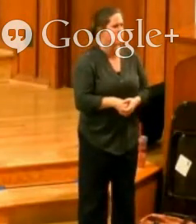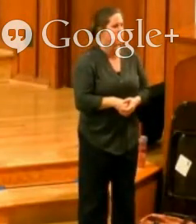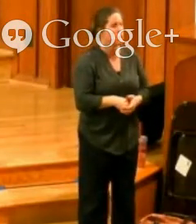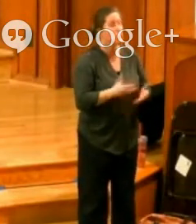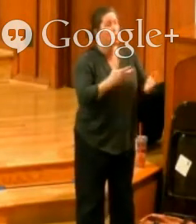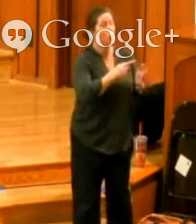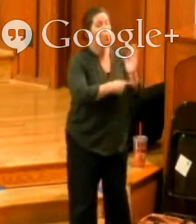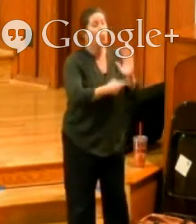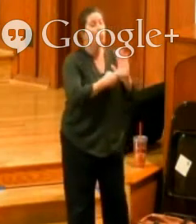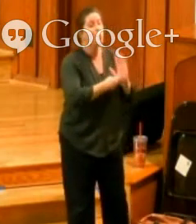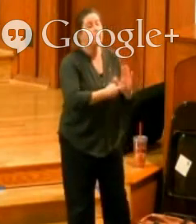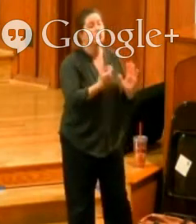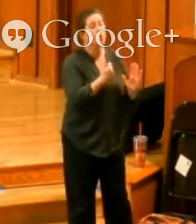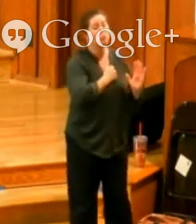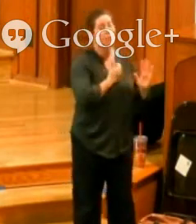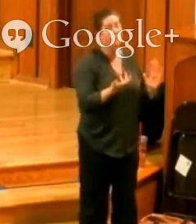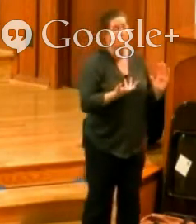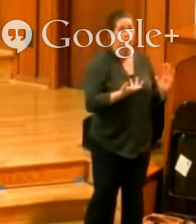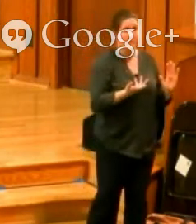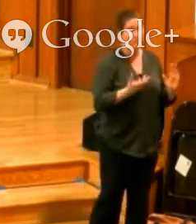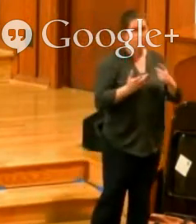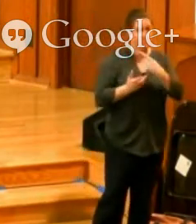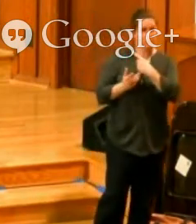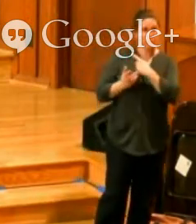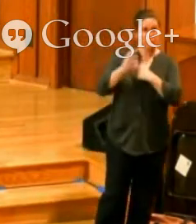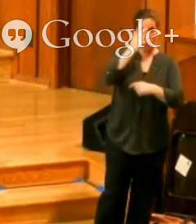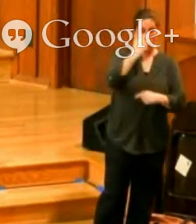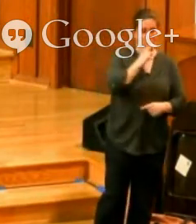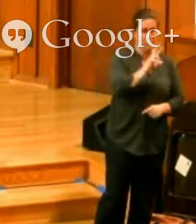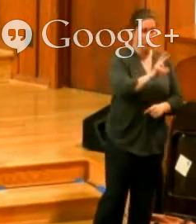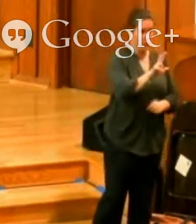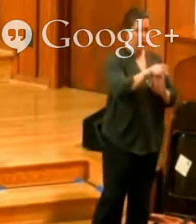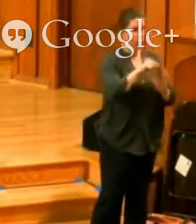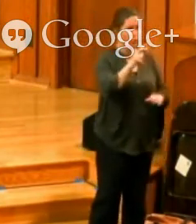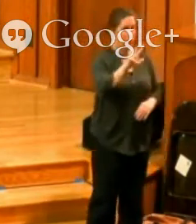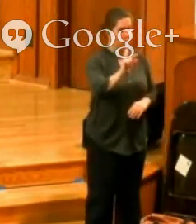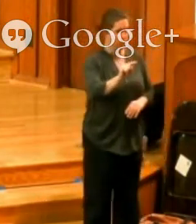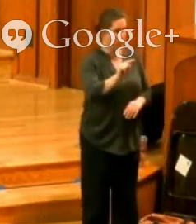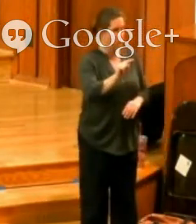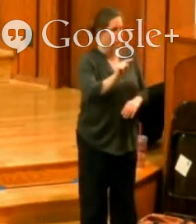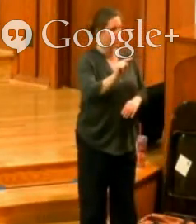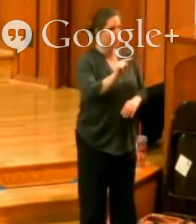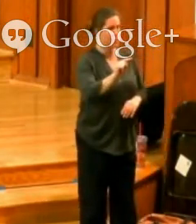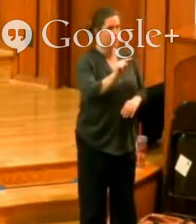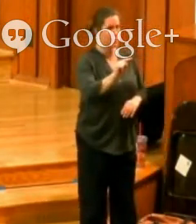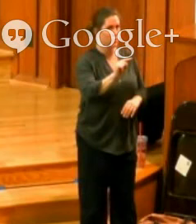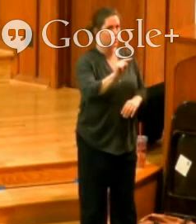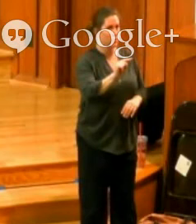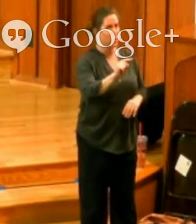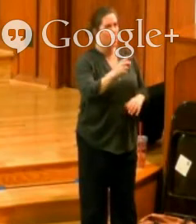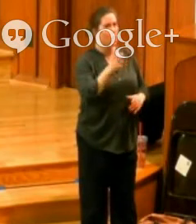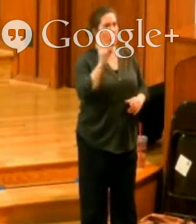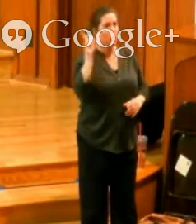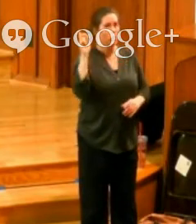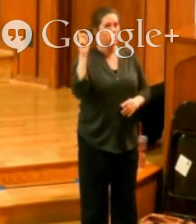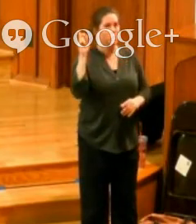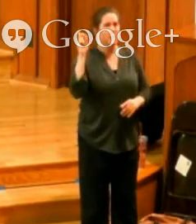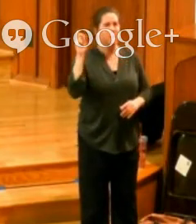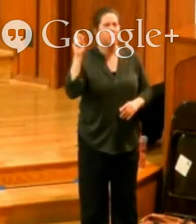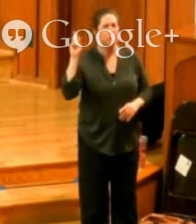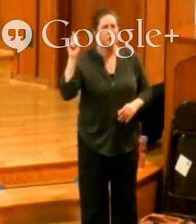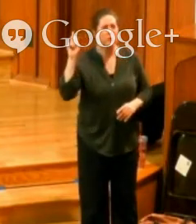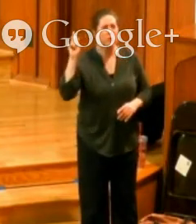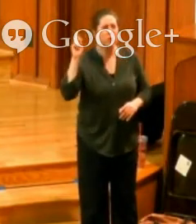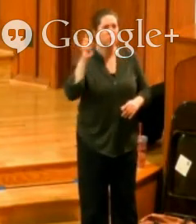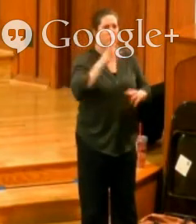Jesus? Look what it says here in Romans chapter 3. Do we then make void the law through faith? Certainly not. On the contrary, we establish